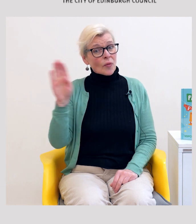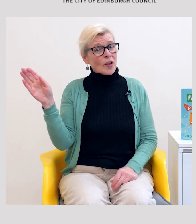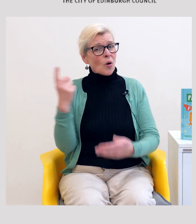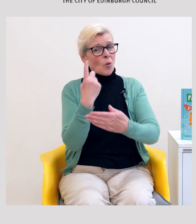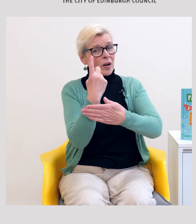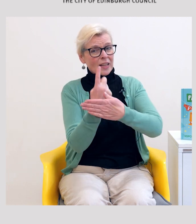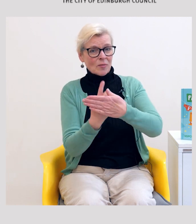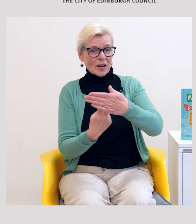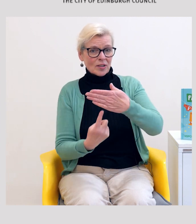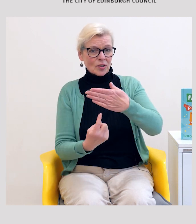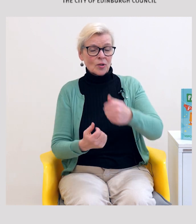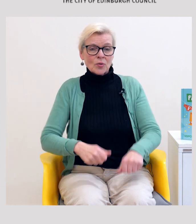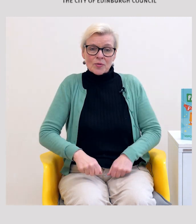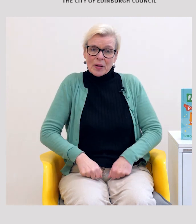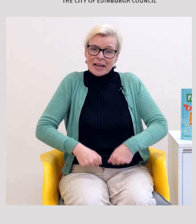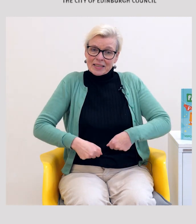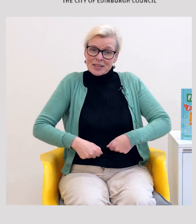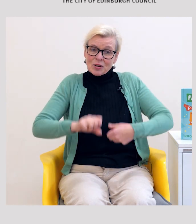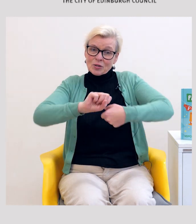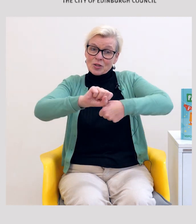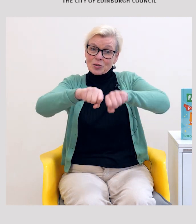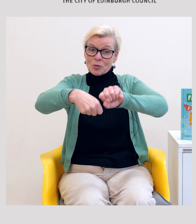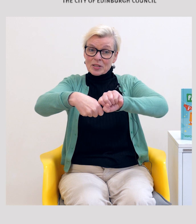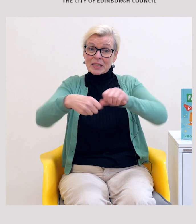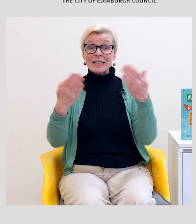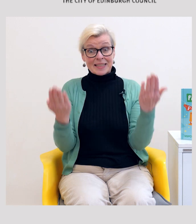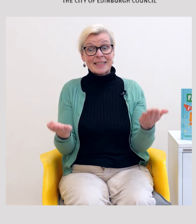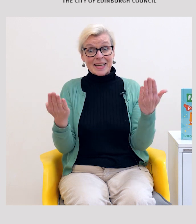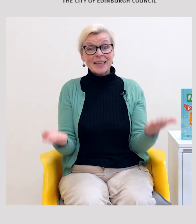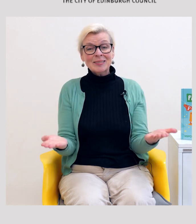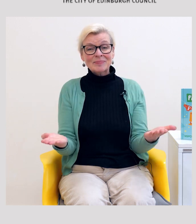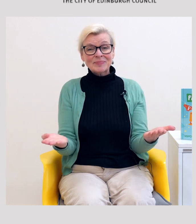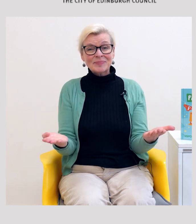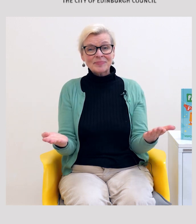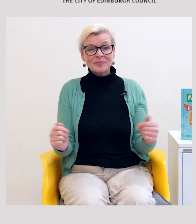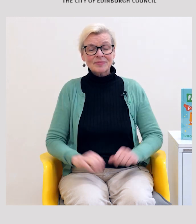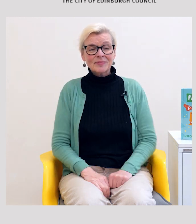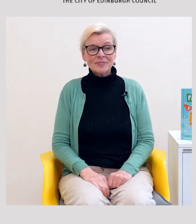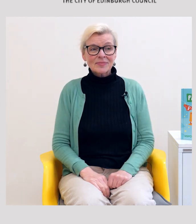not the only one whose pants got soaked today.